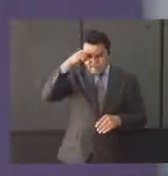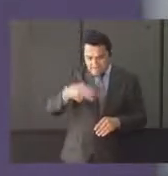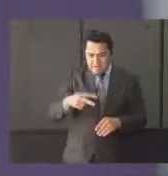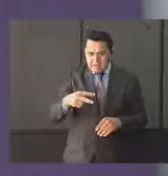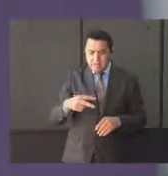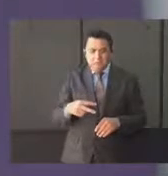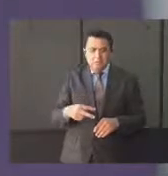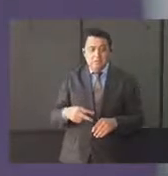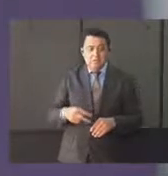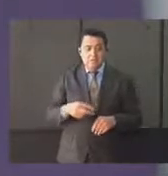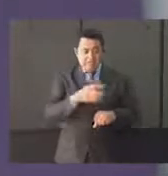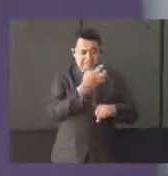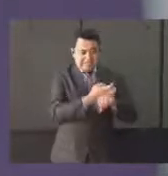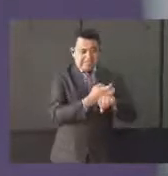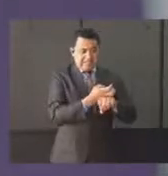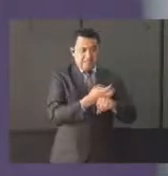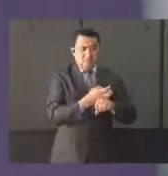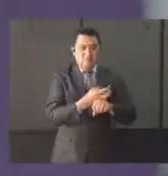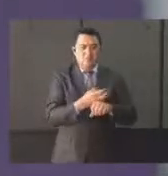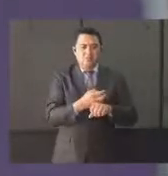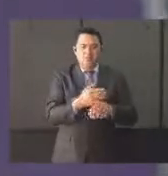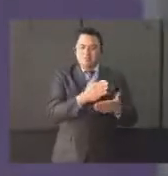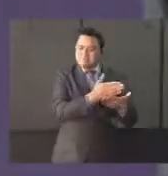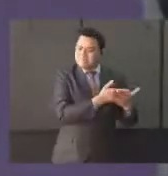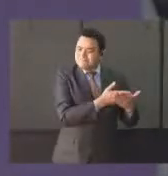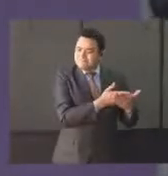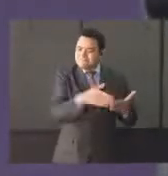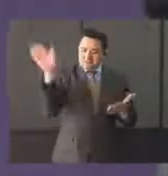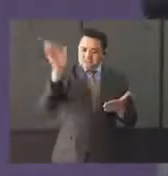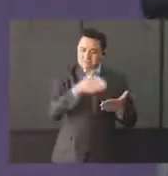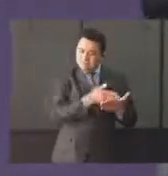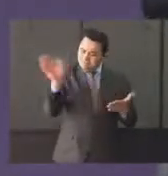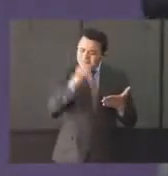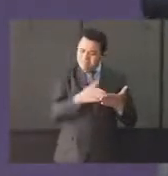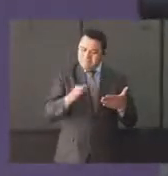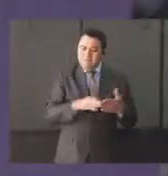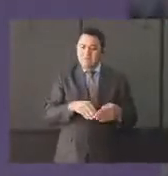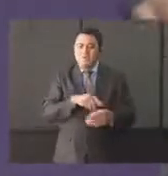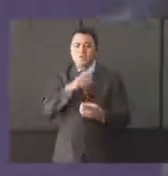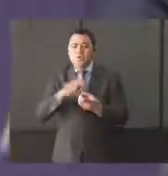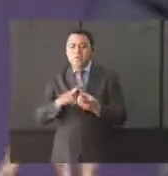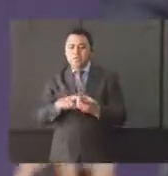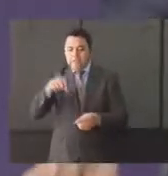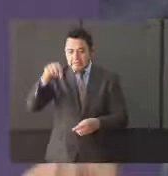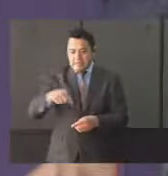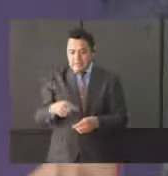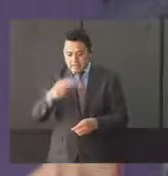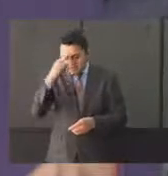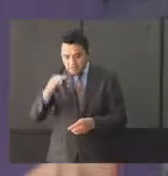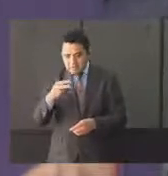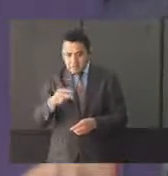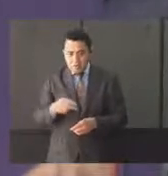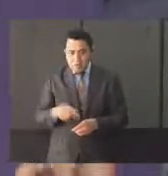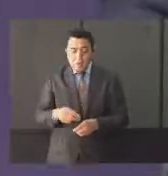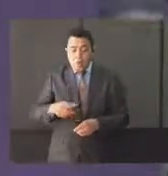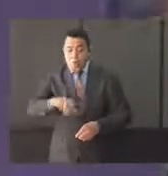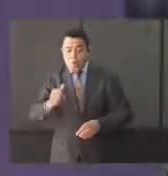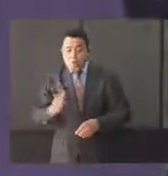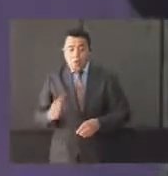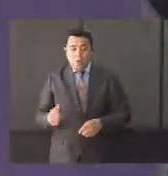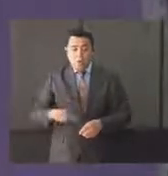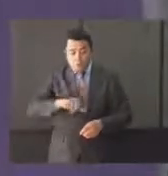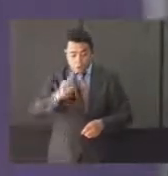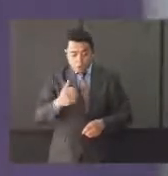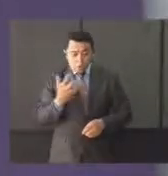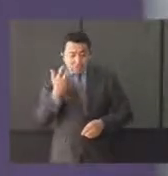to Mexico, to the border, and some of them will try again to cross. Some